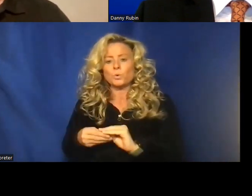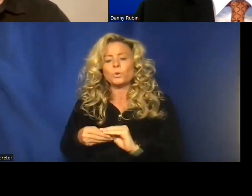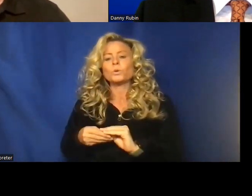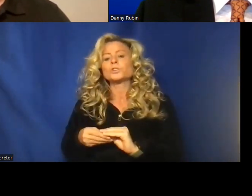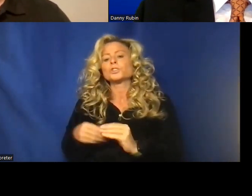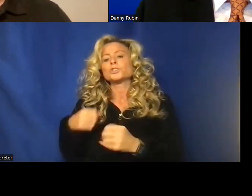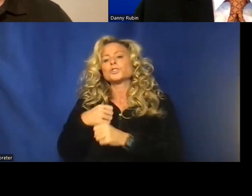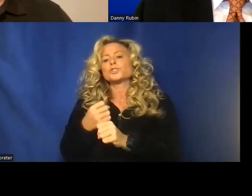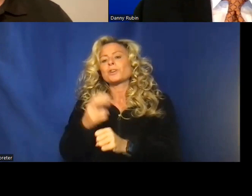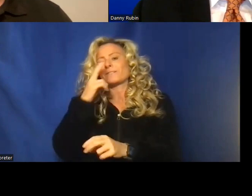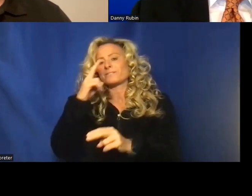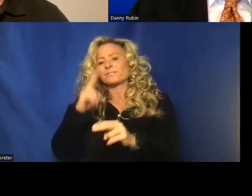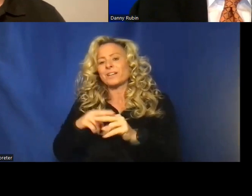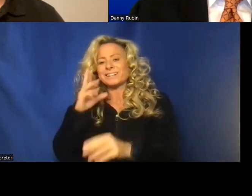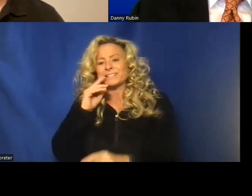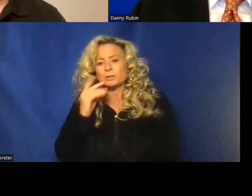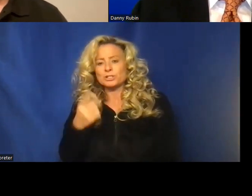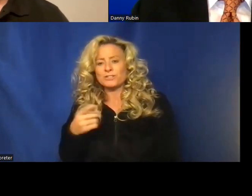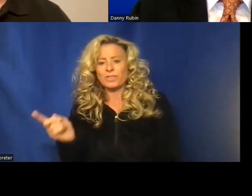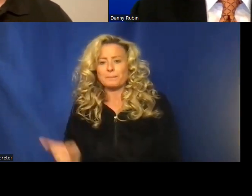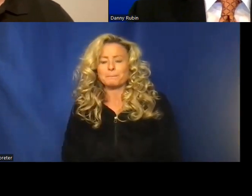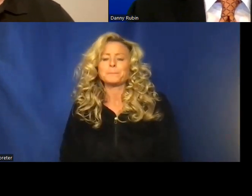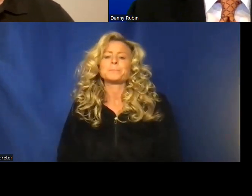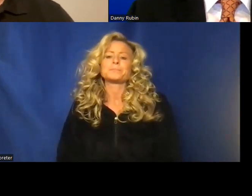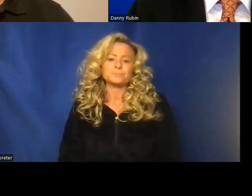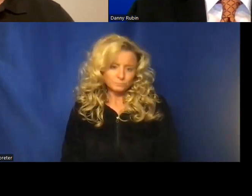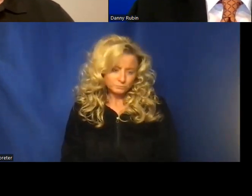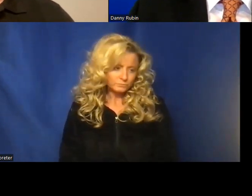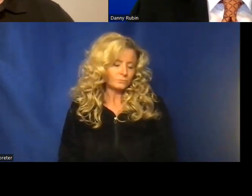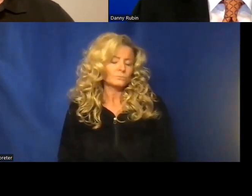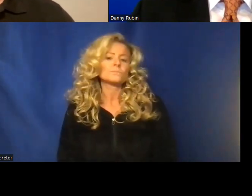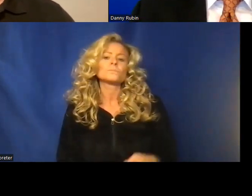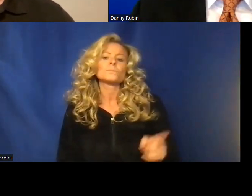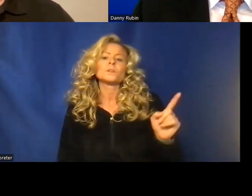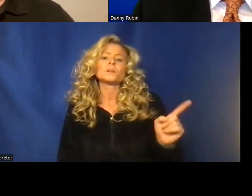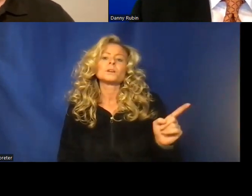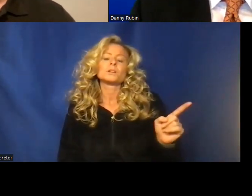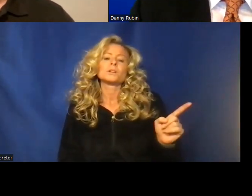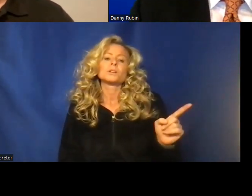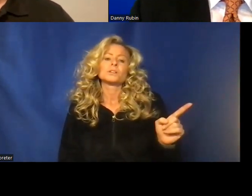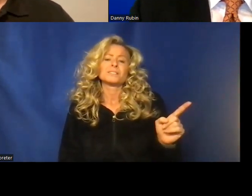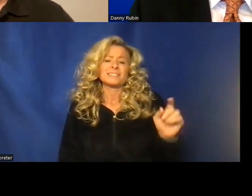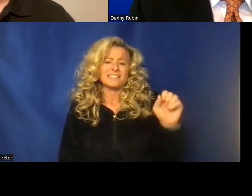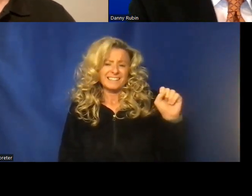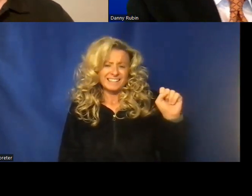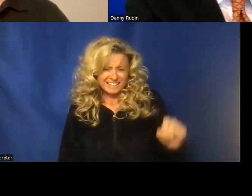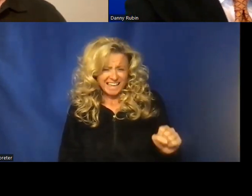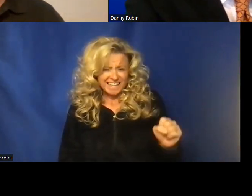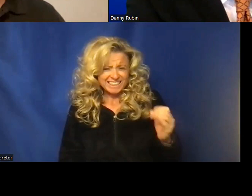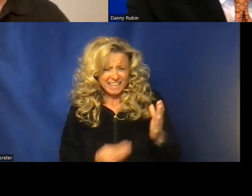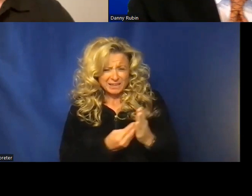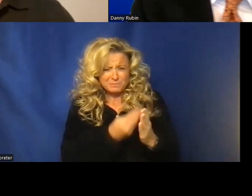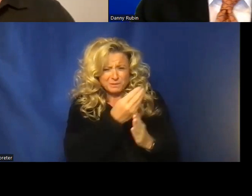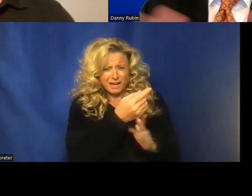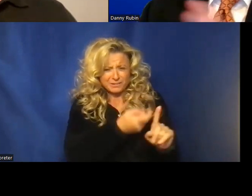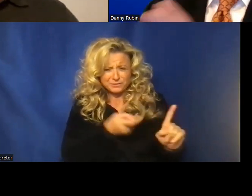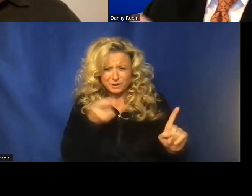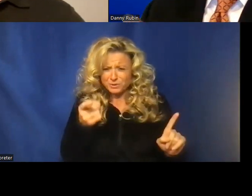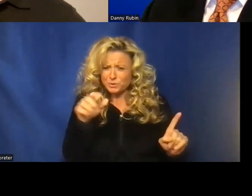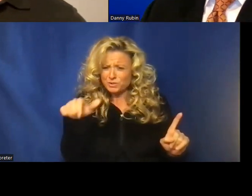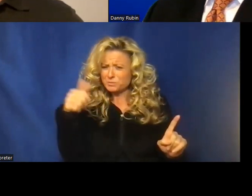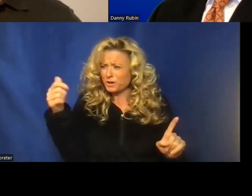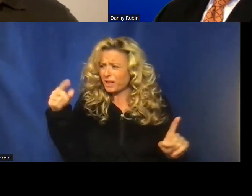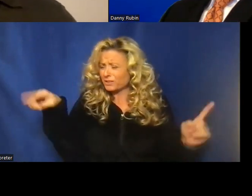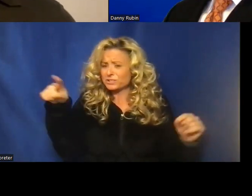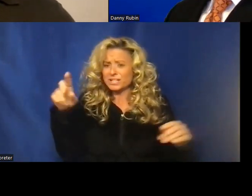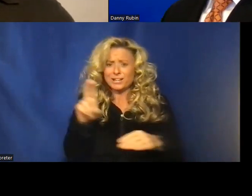able to create fun experiences for them. Okay, so can they buy the cards from you, or they're buying them somewhere else and then they can